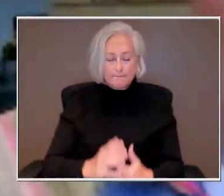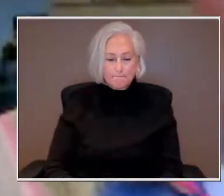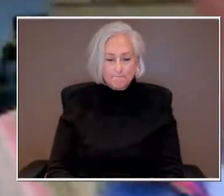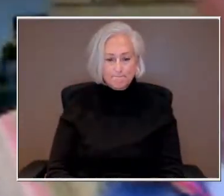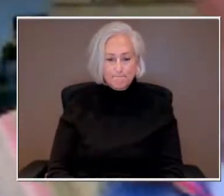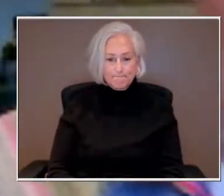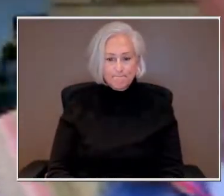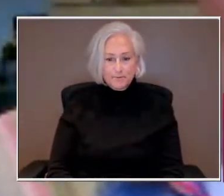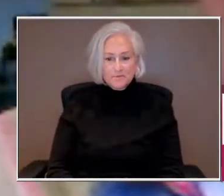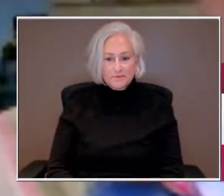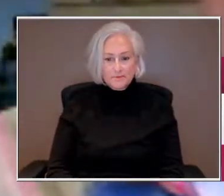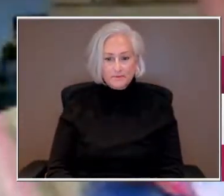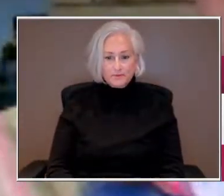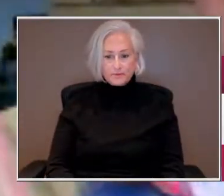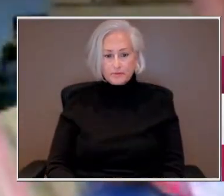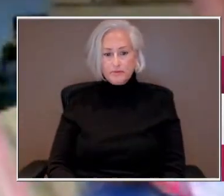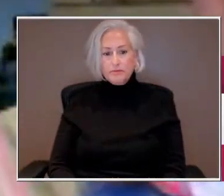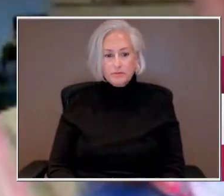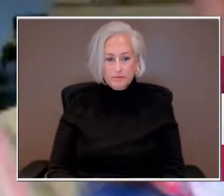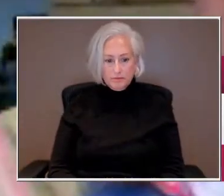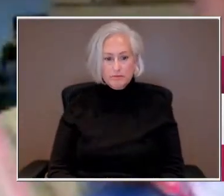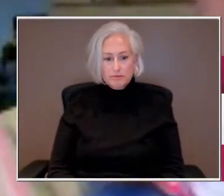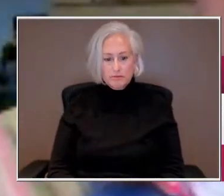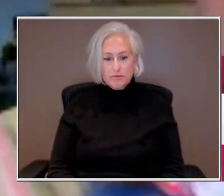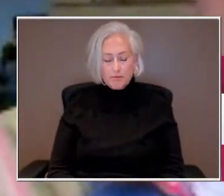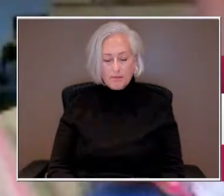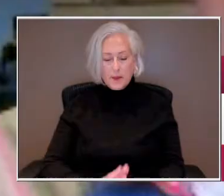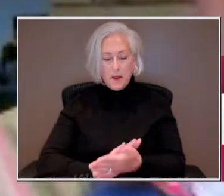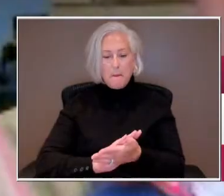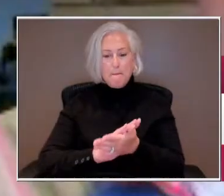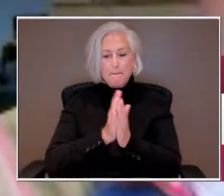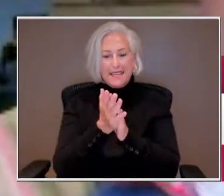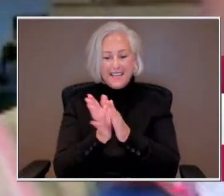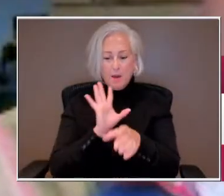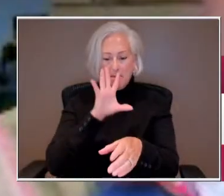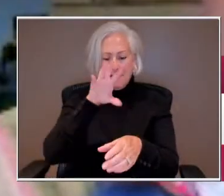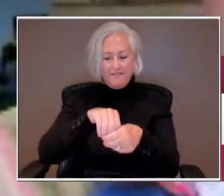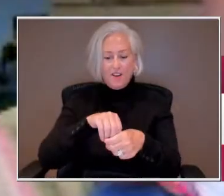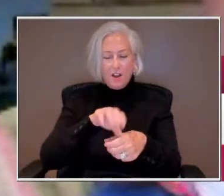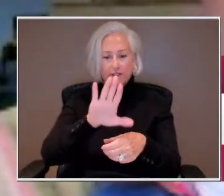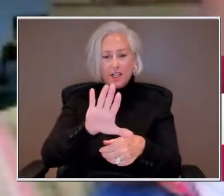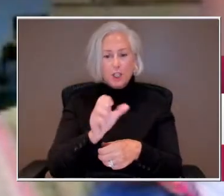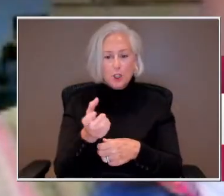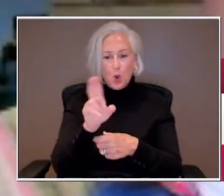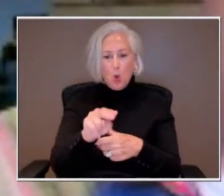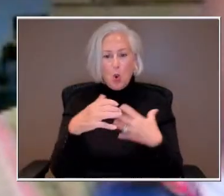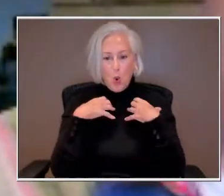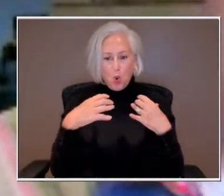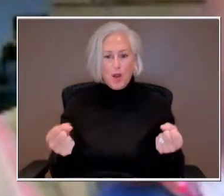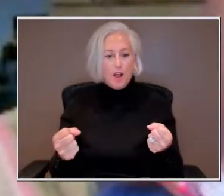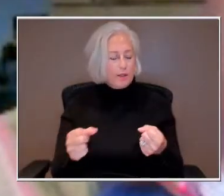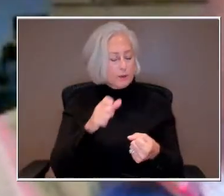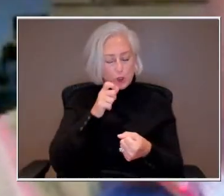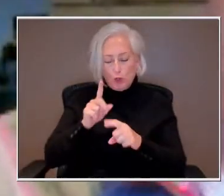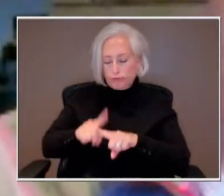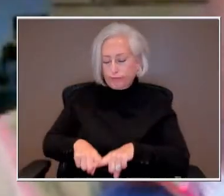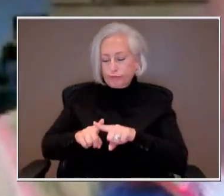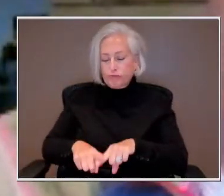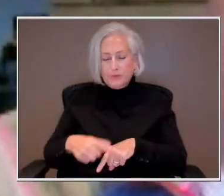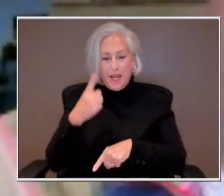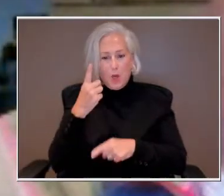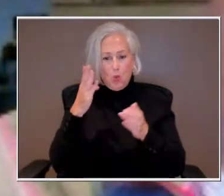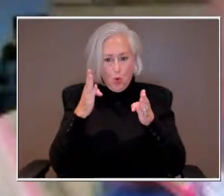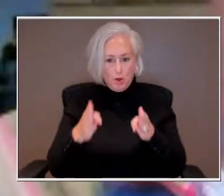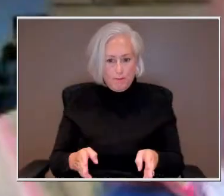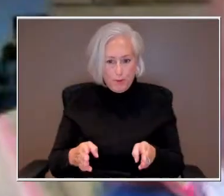Become a big part of your own health. Don't rely on one person